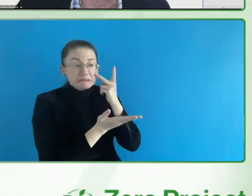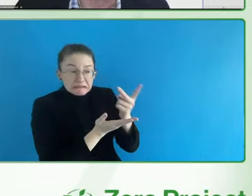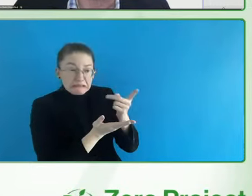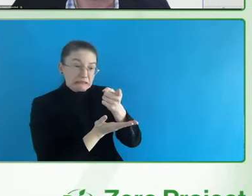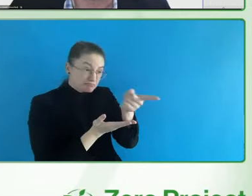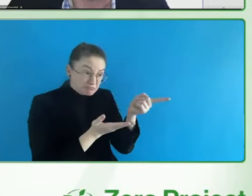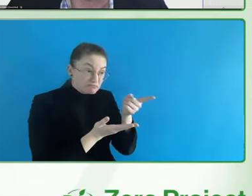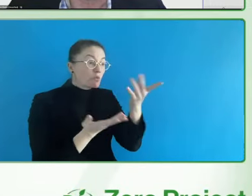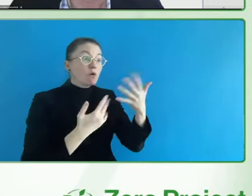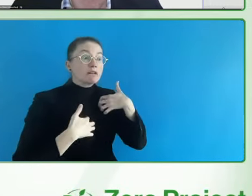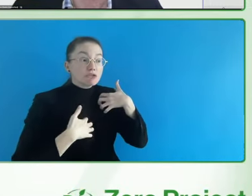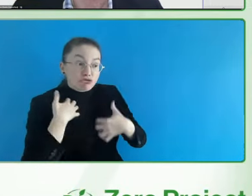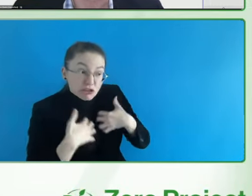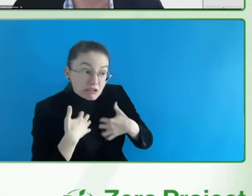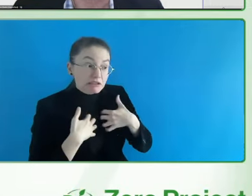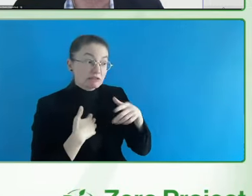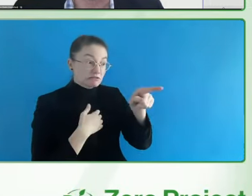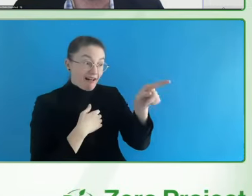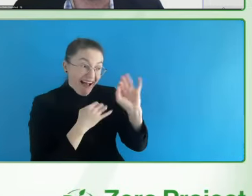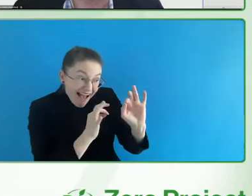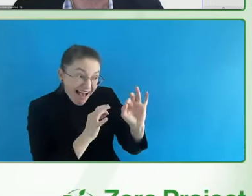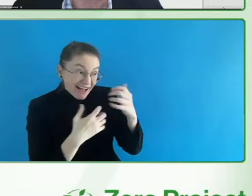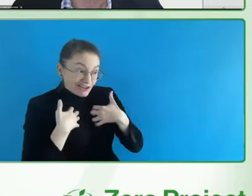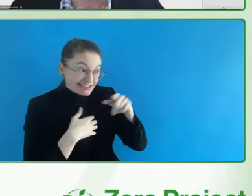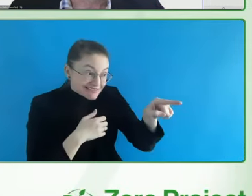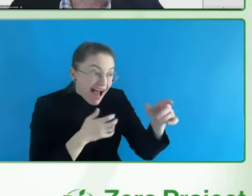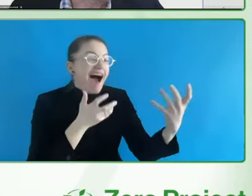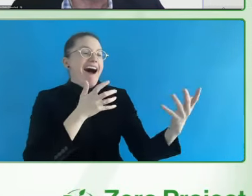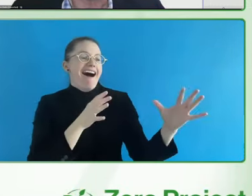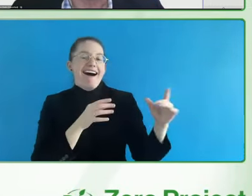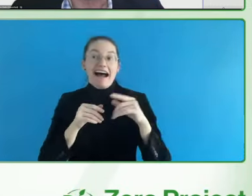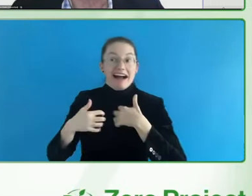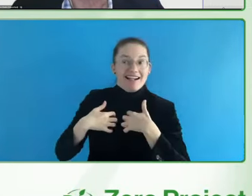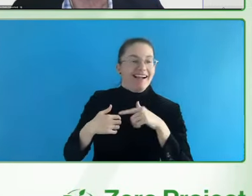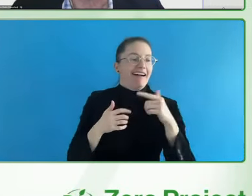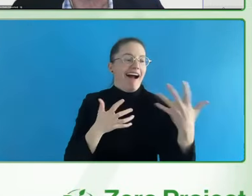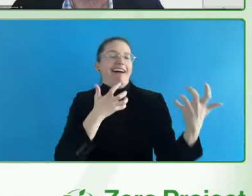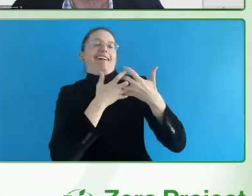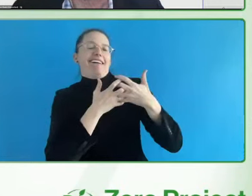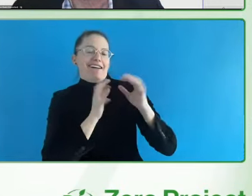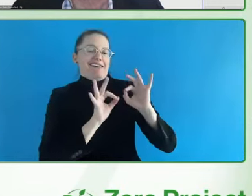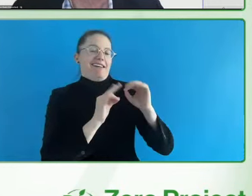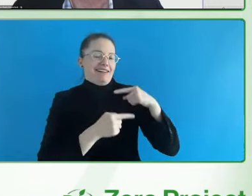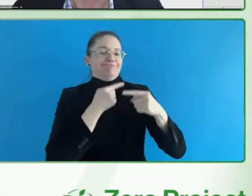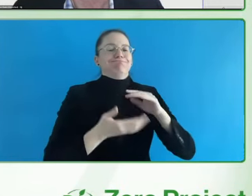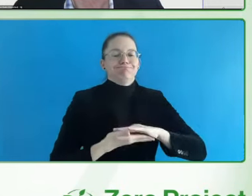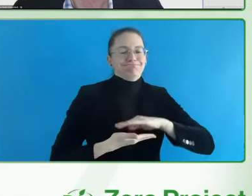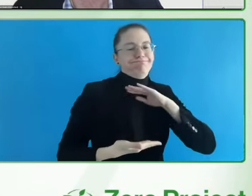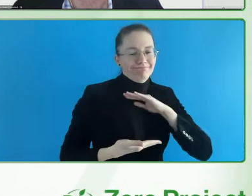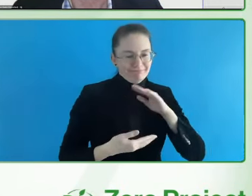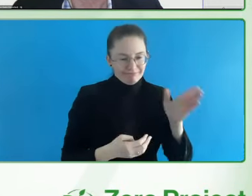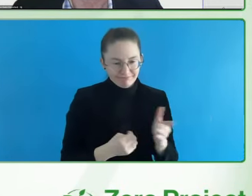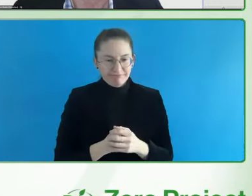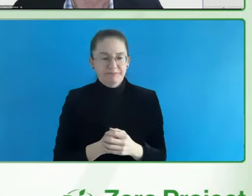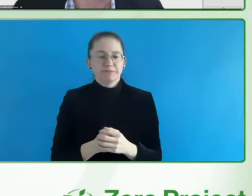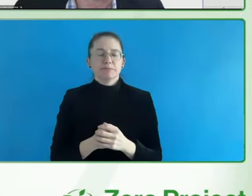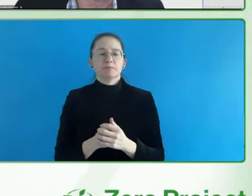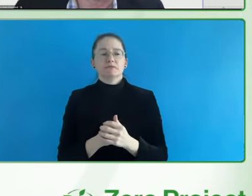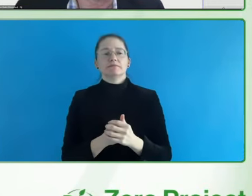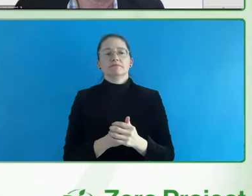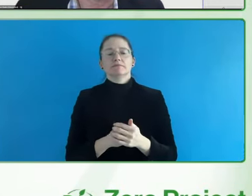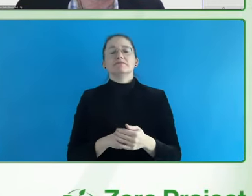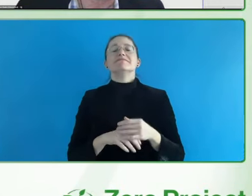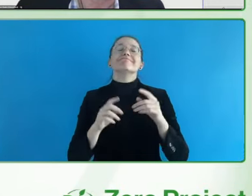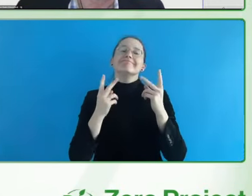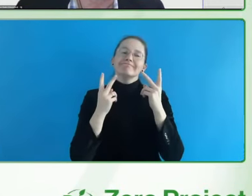Regarding openness is the way in which the different curricular elements have been formulated